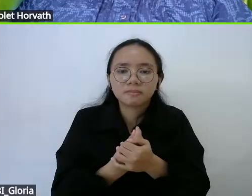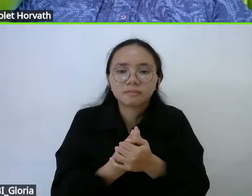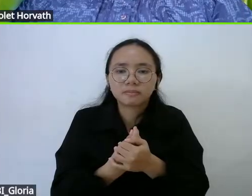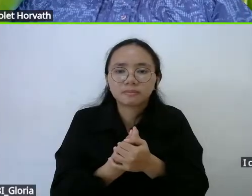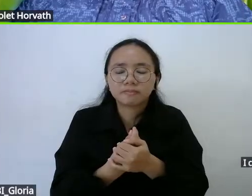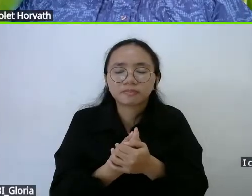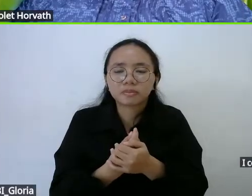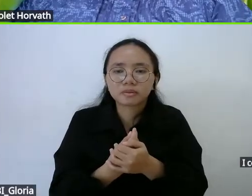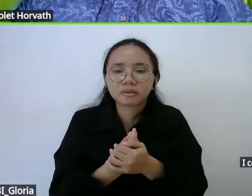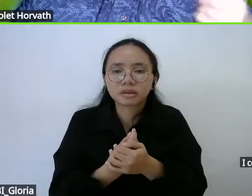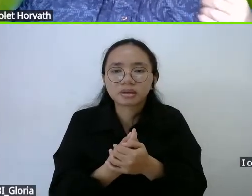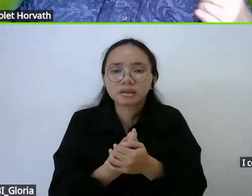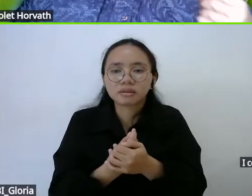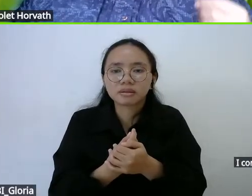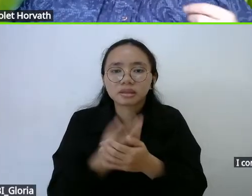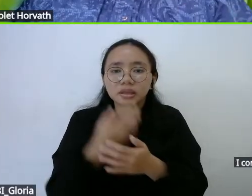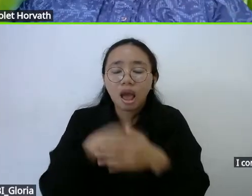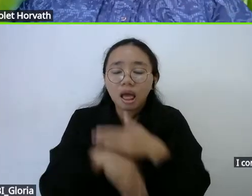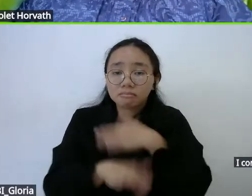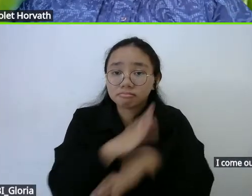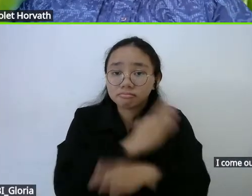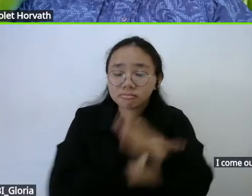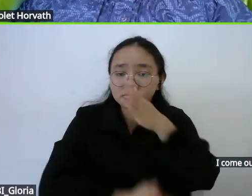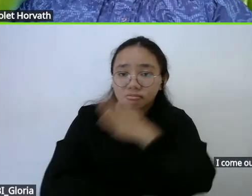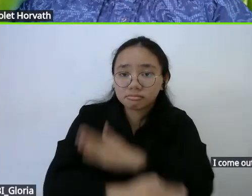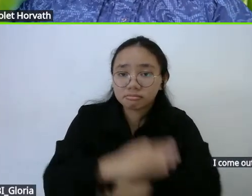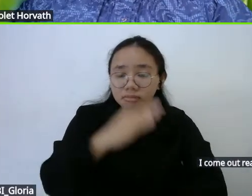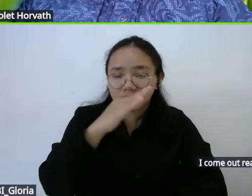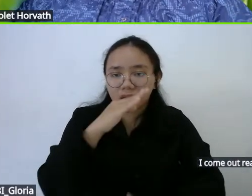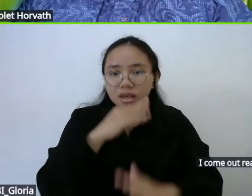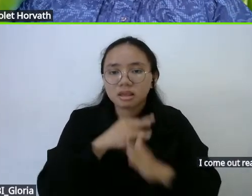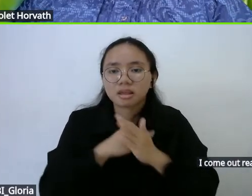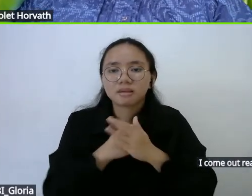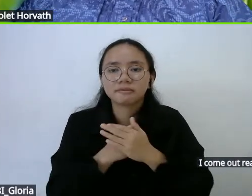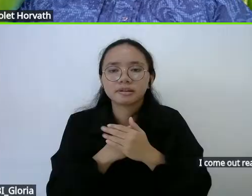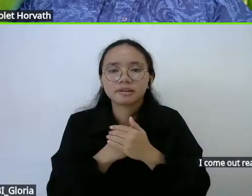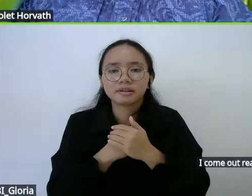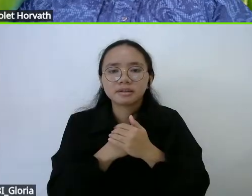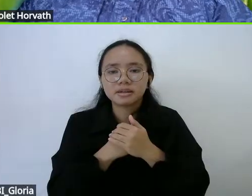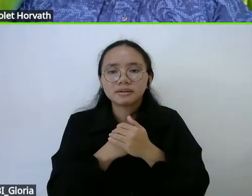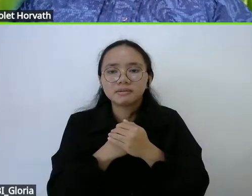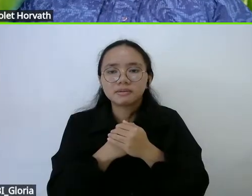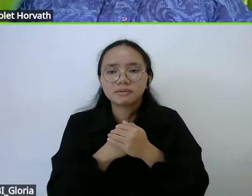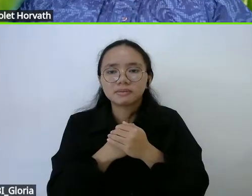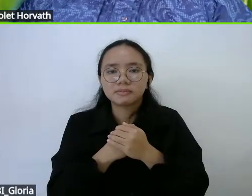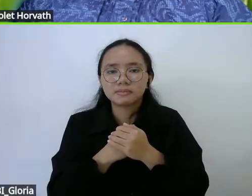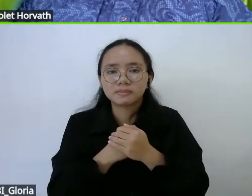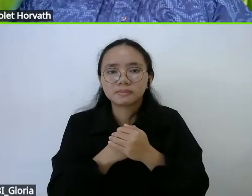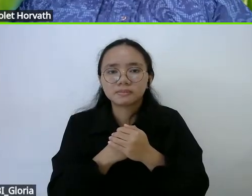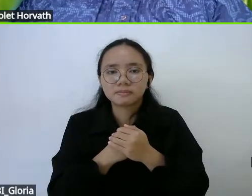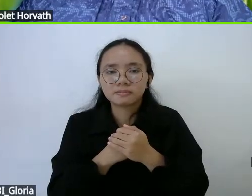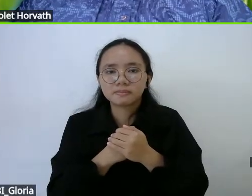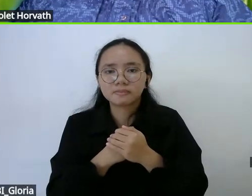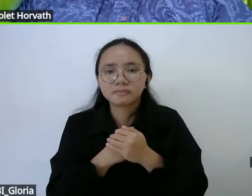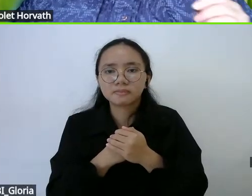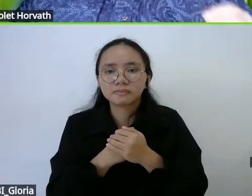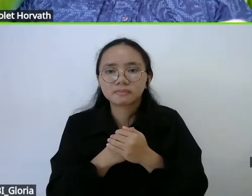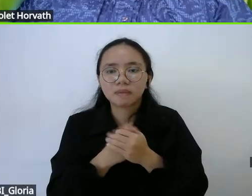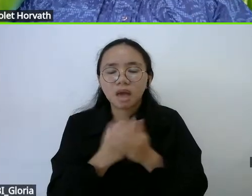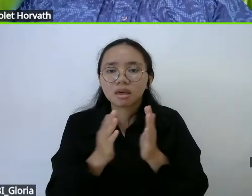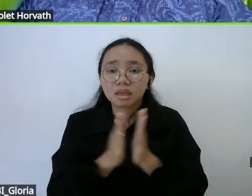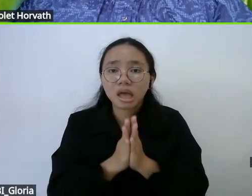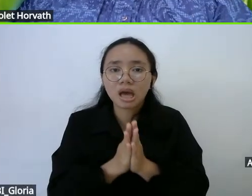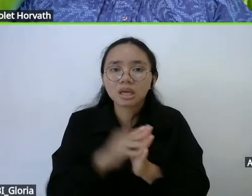that. So I serve as a model as a person with a disability to